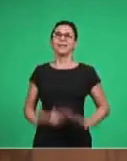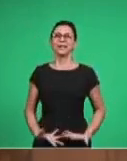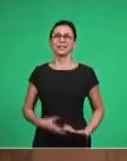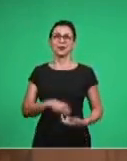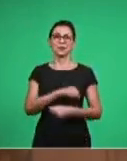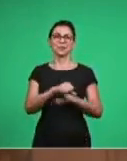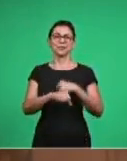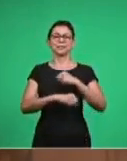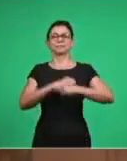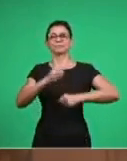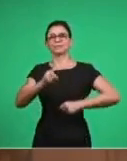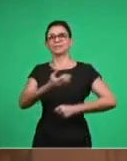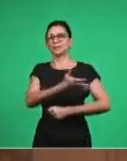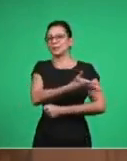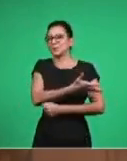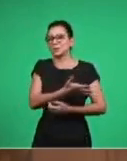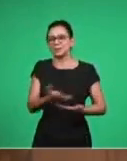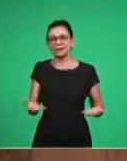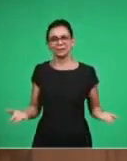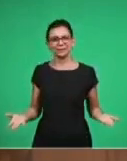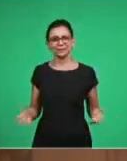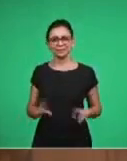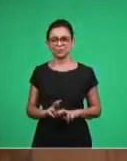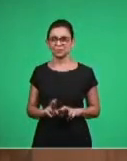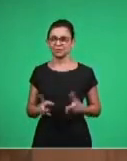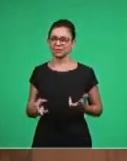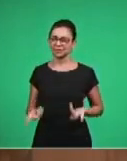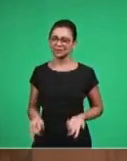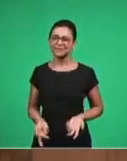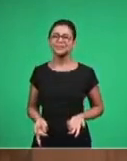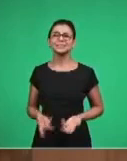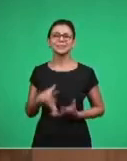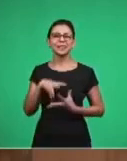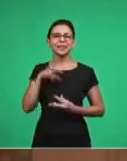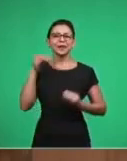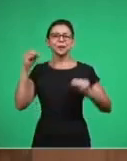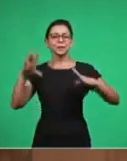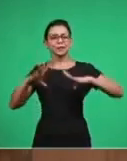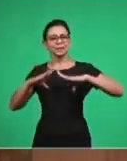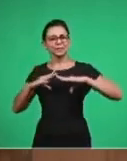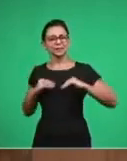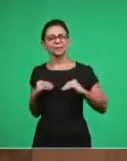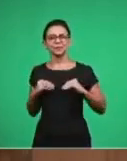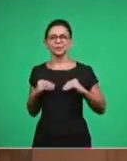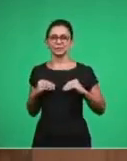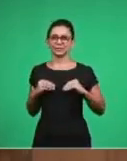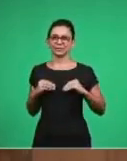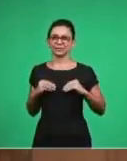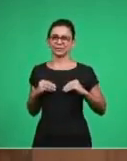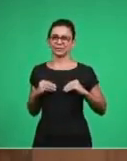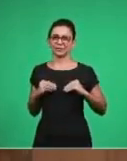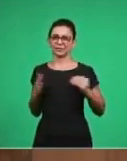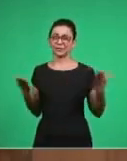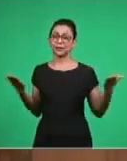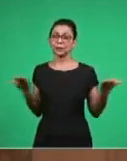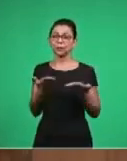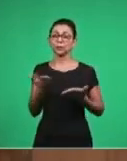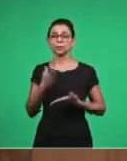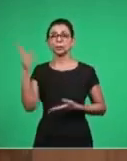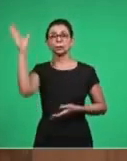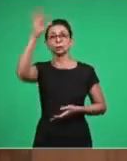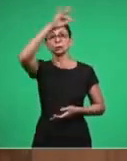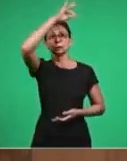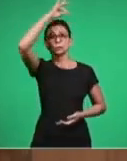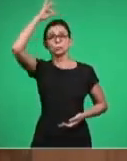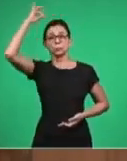life after this king died. It's life in the Holy Spirit, with the direction of the Holy Spirit